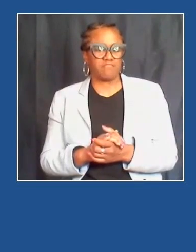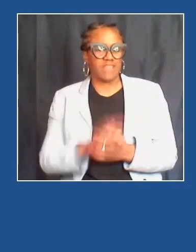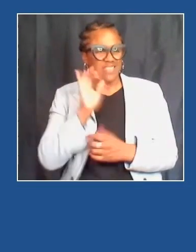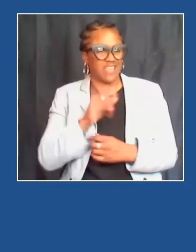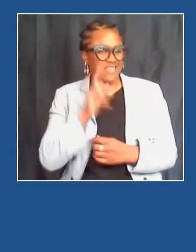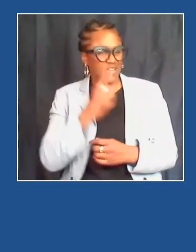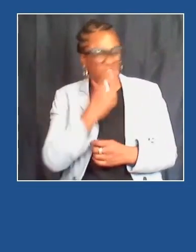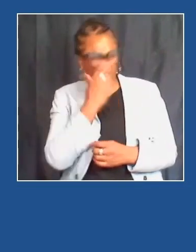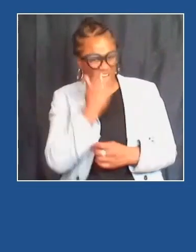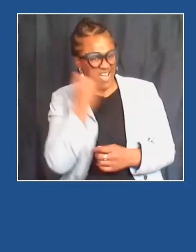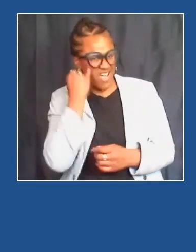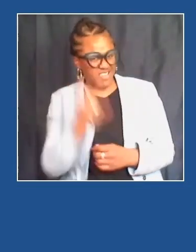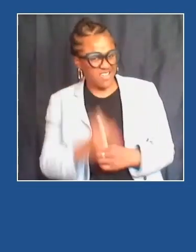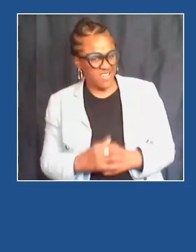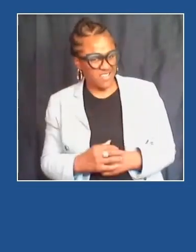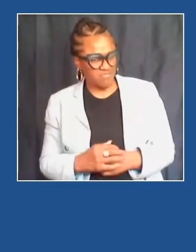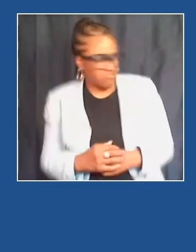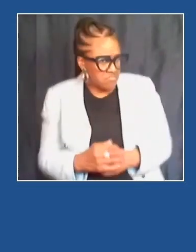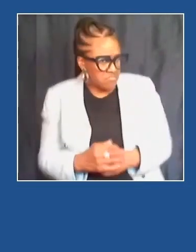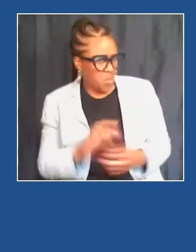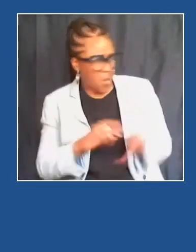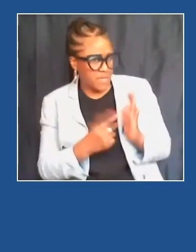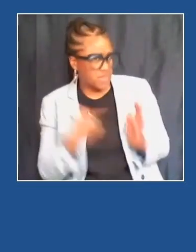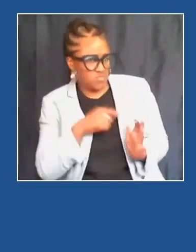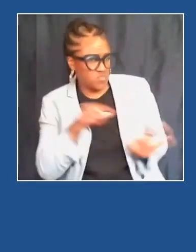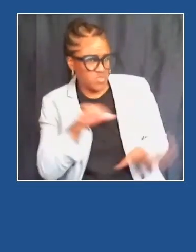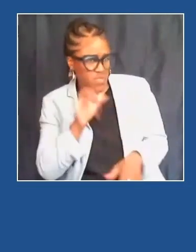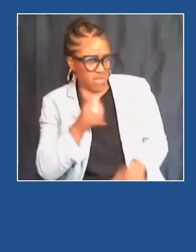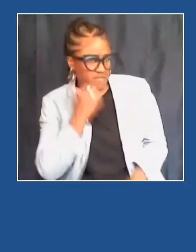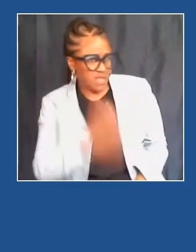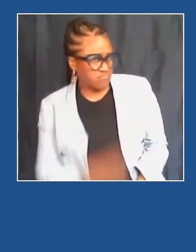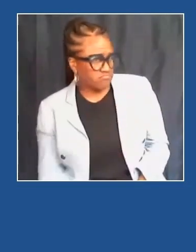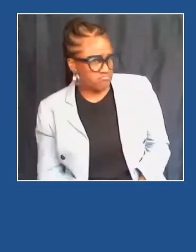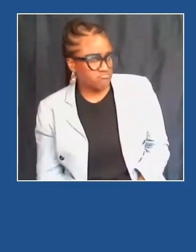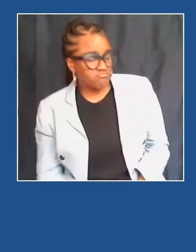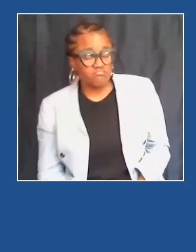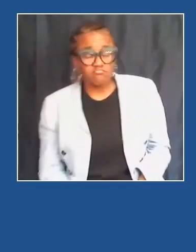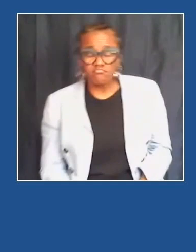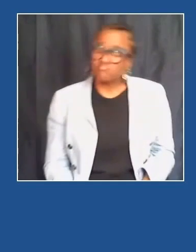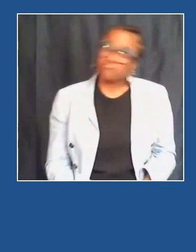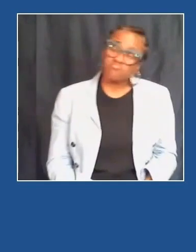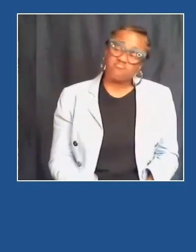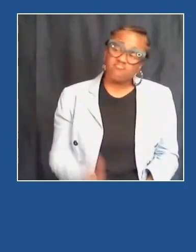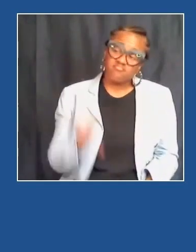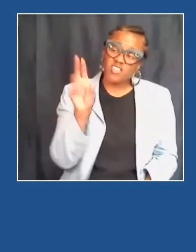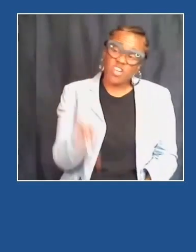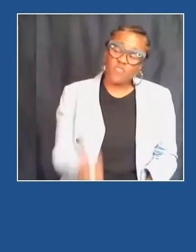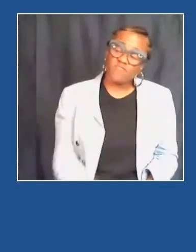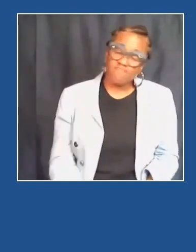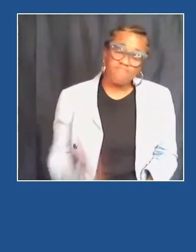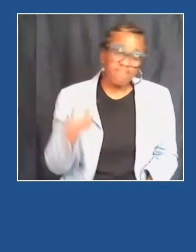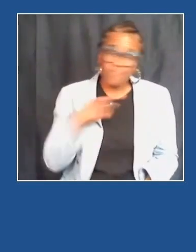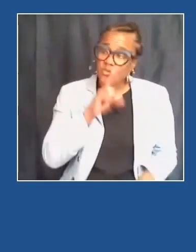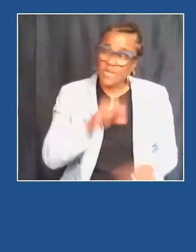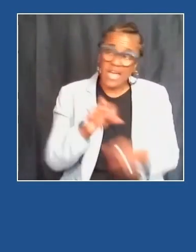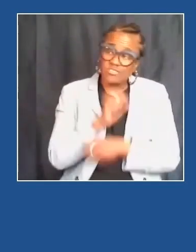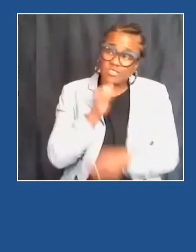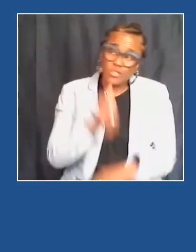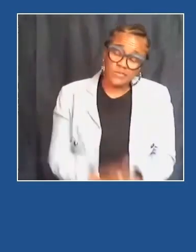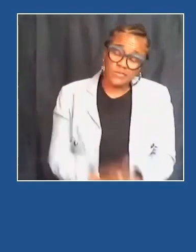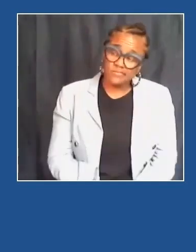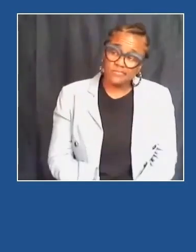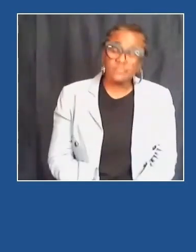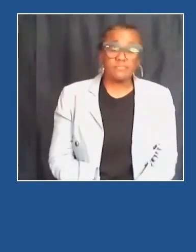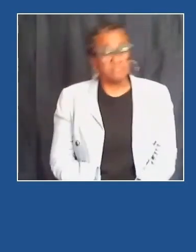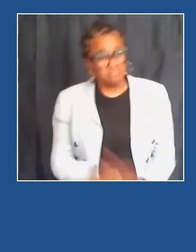a funny idea. What do you mean? Don't we do that all the time? The answer is no, we actually don't.